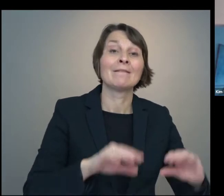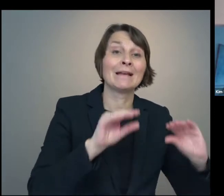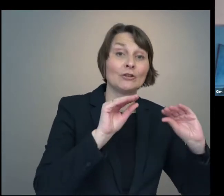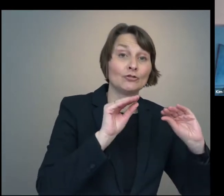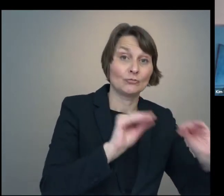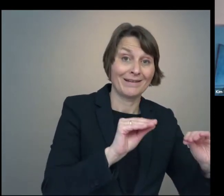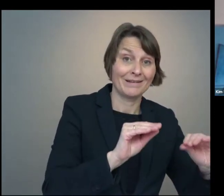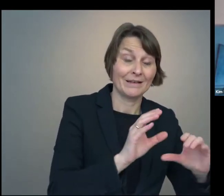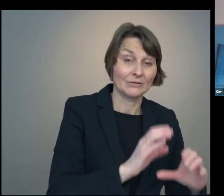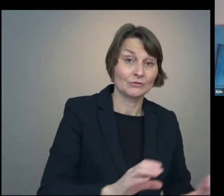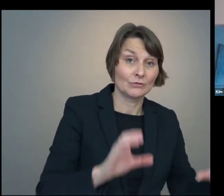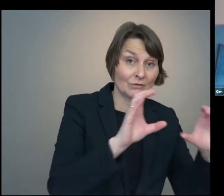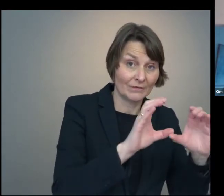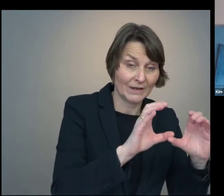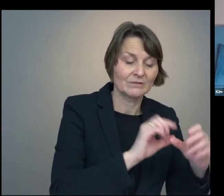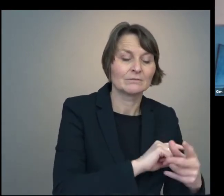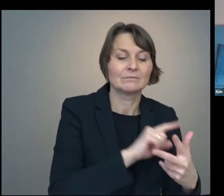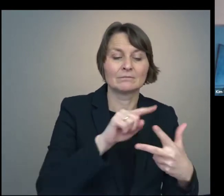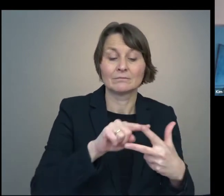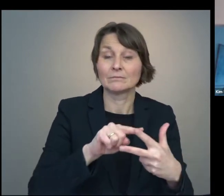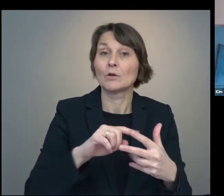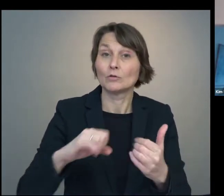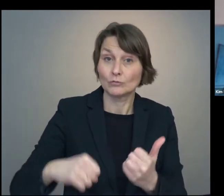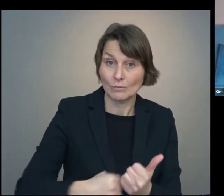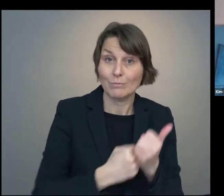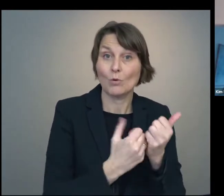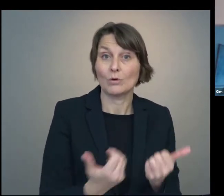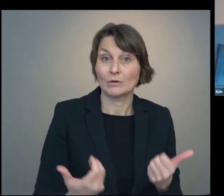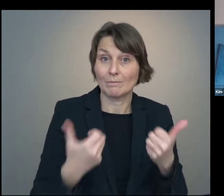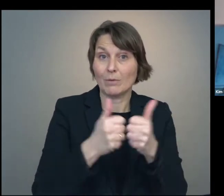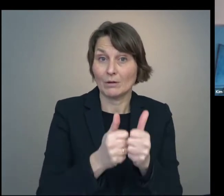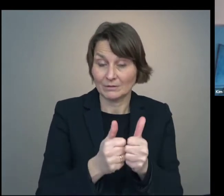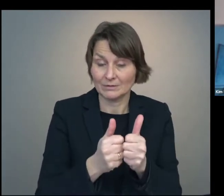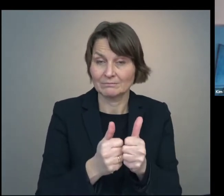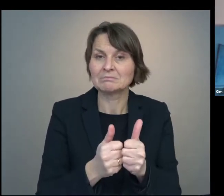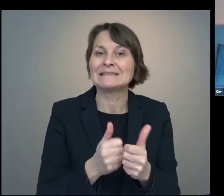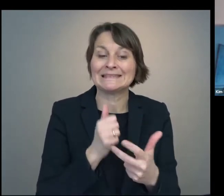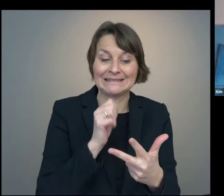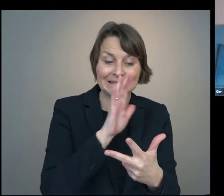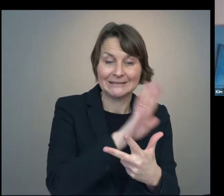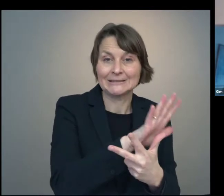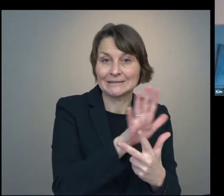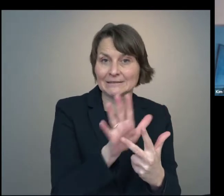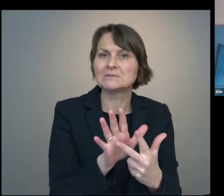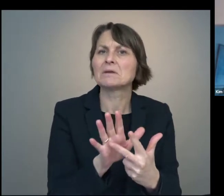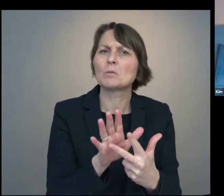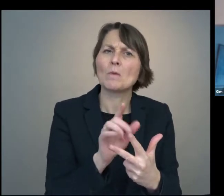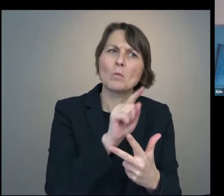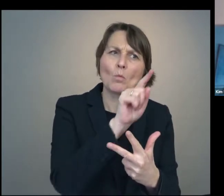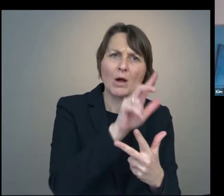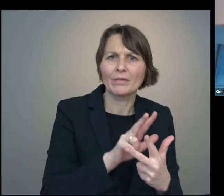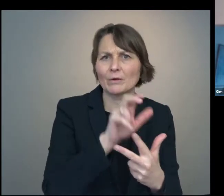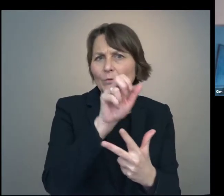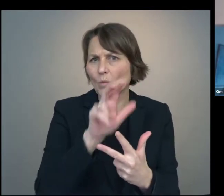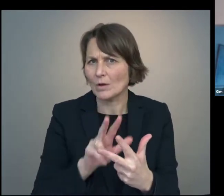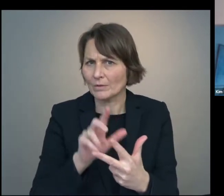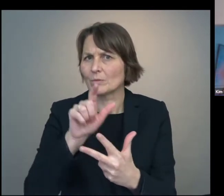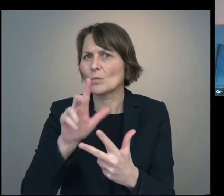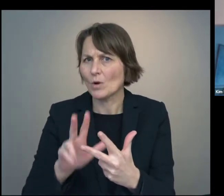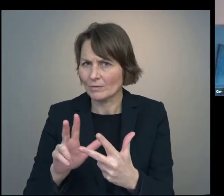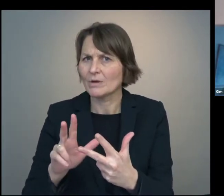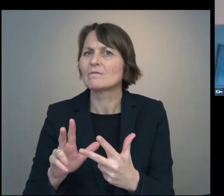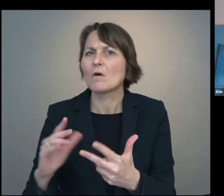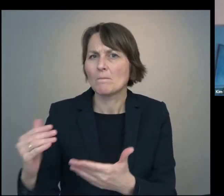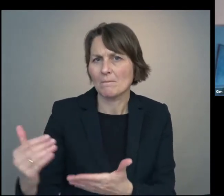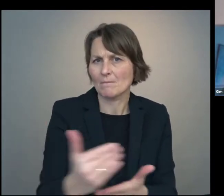training, certification, support, and partnership, each covering around 1/3 of